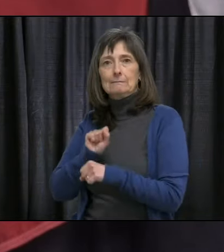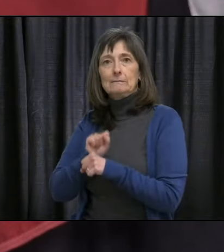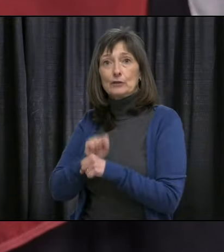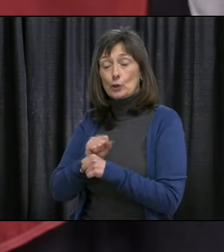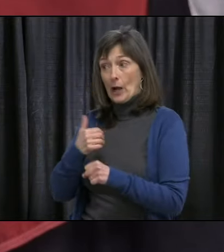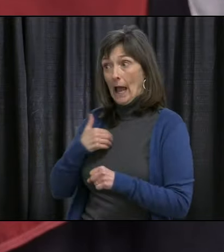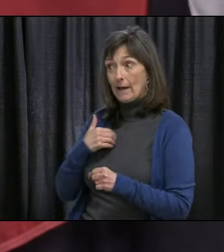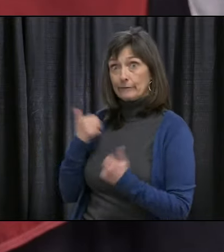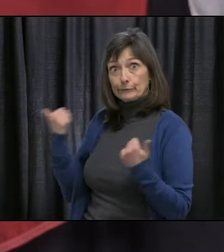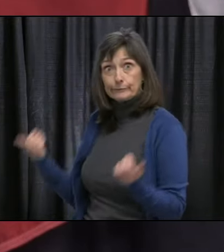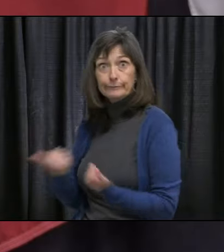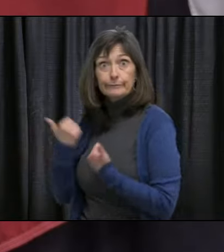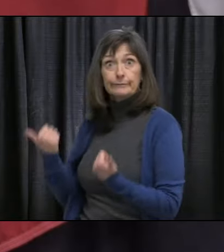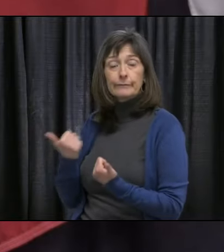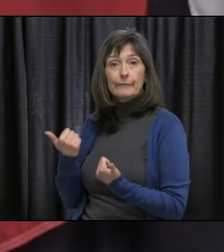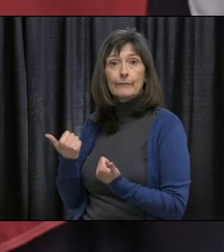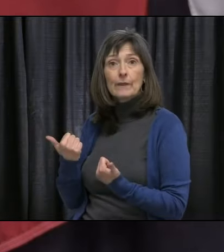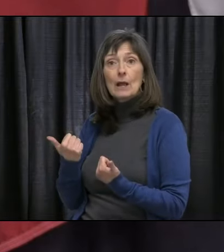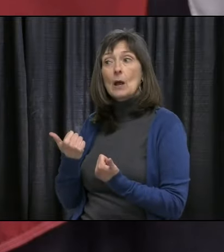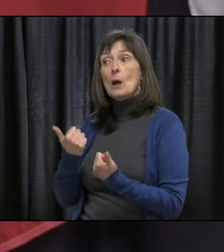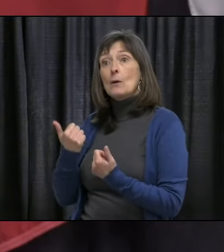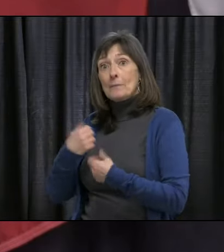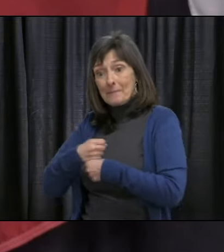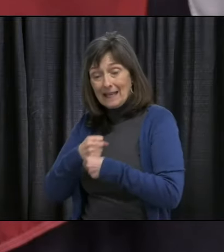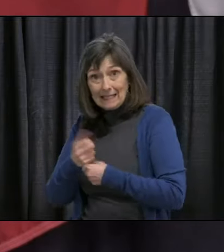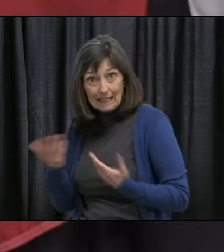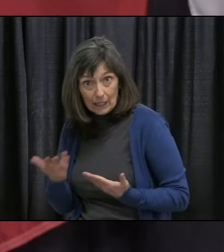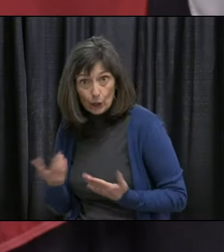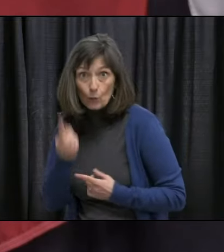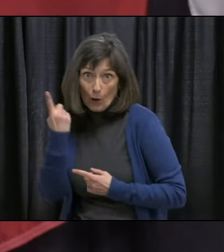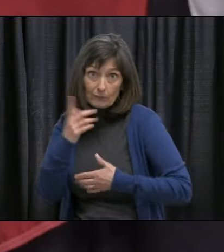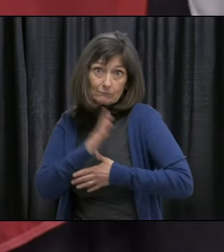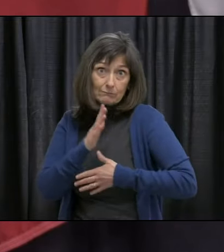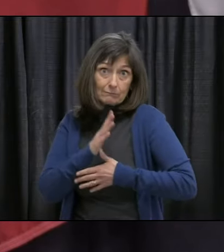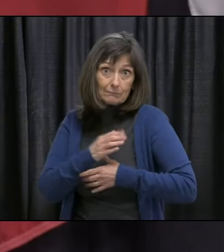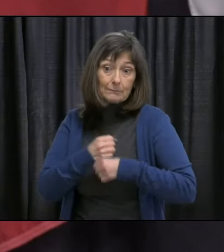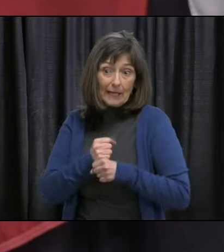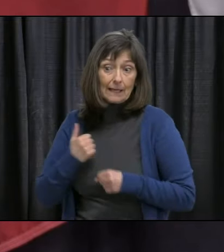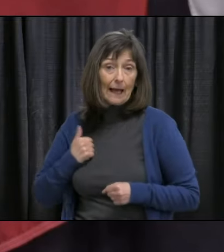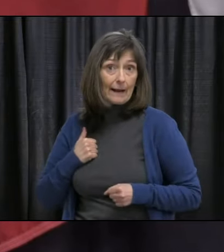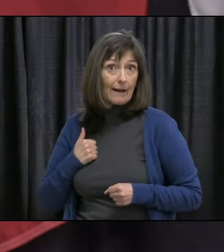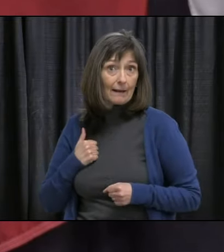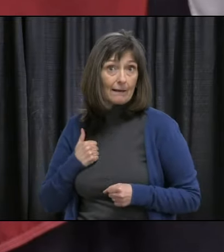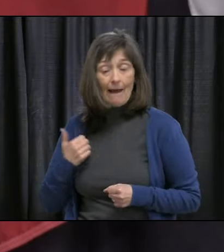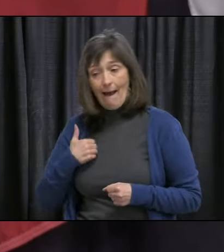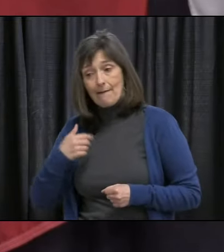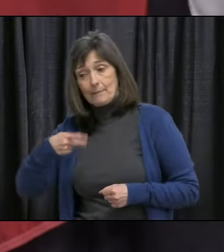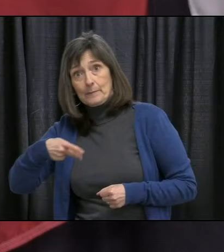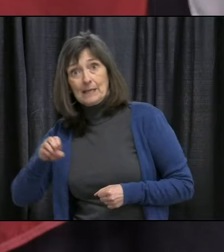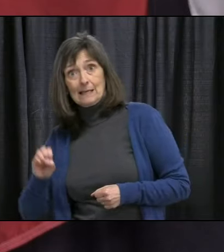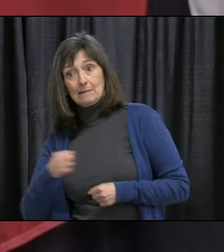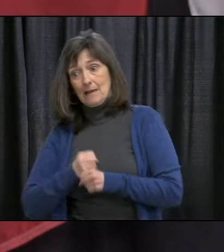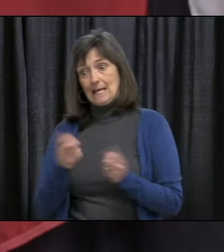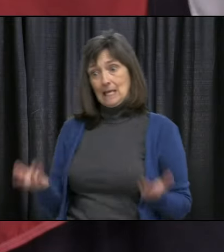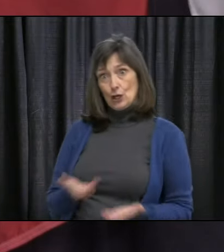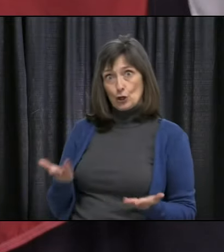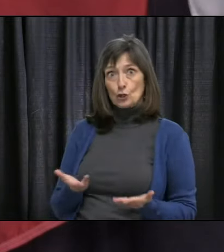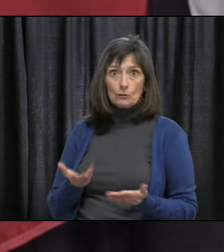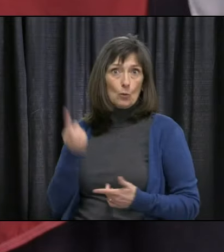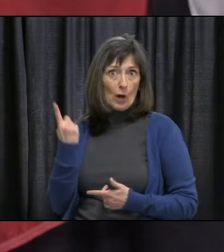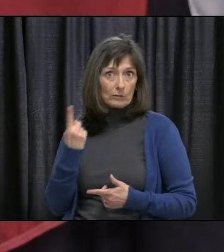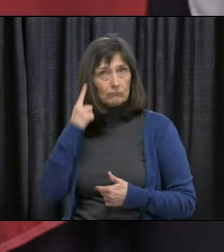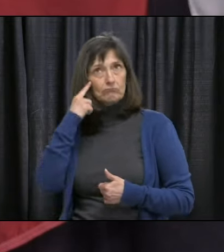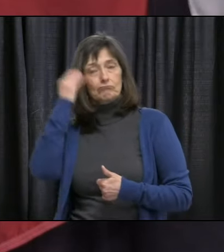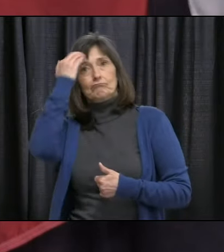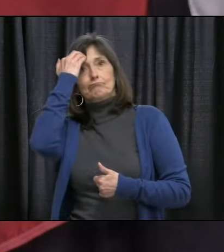a procurement supply, that we can actually make this protective equipment in Canada and make sure that we have good